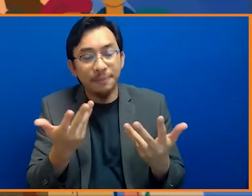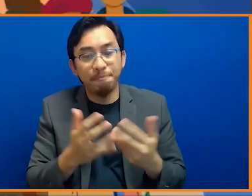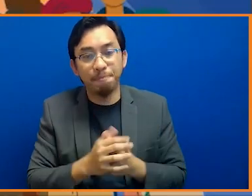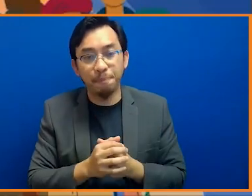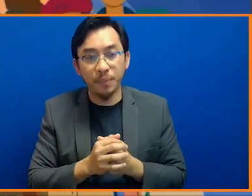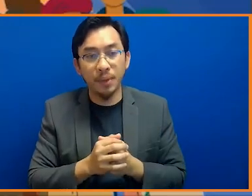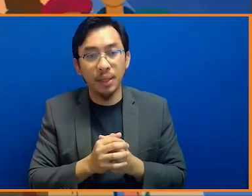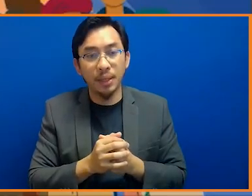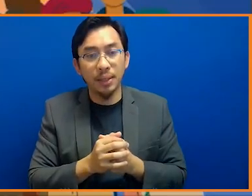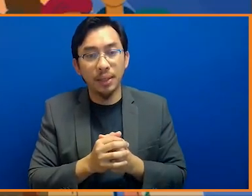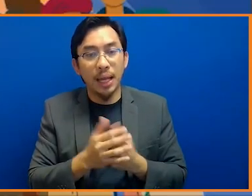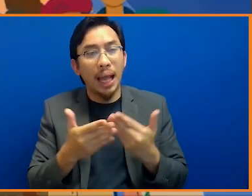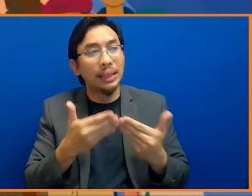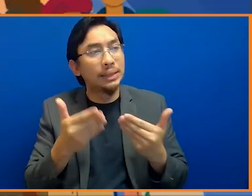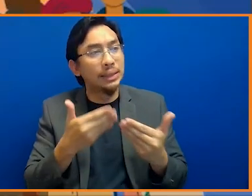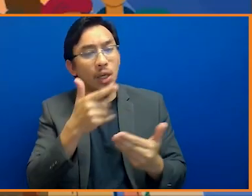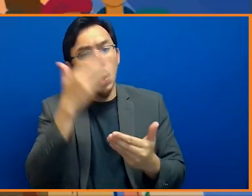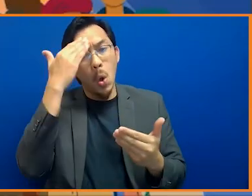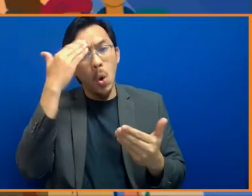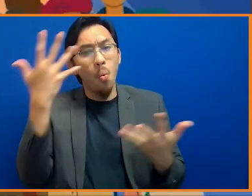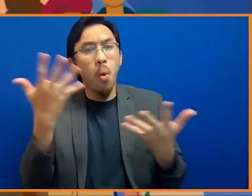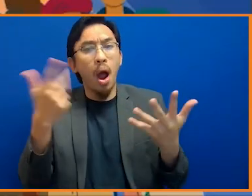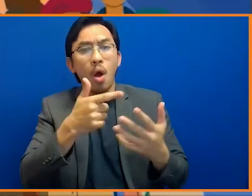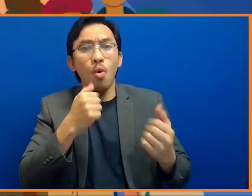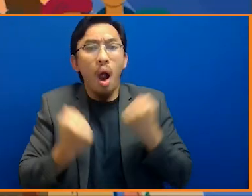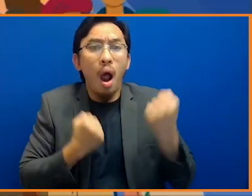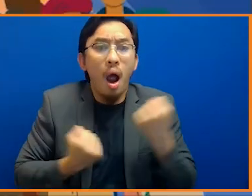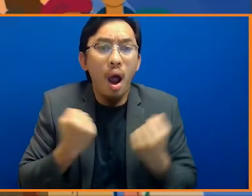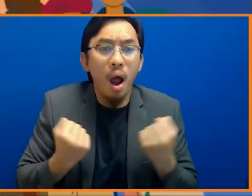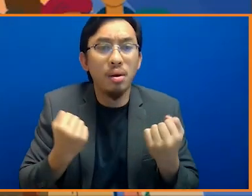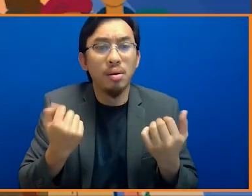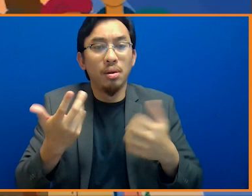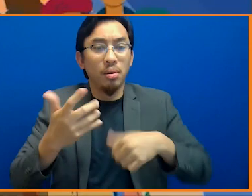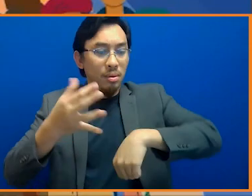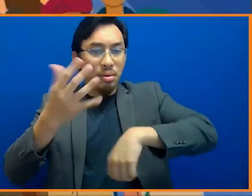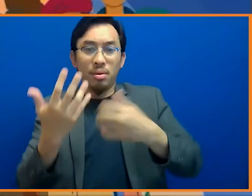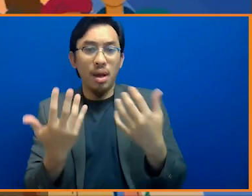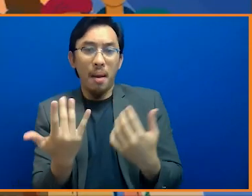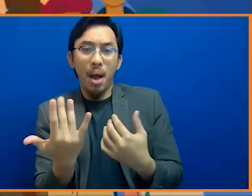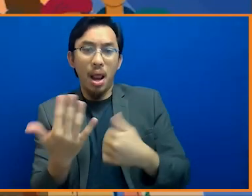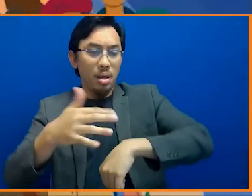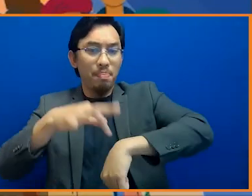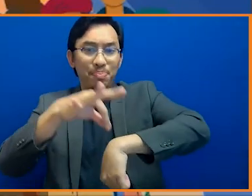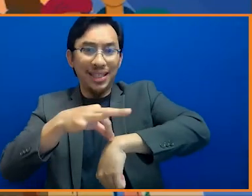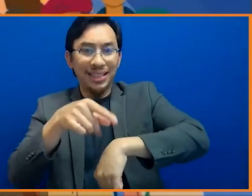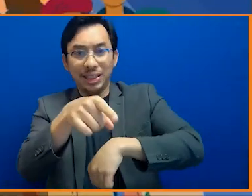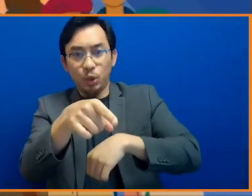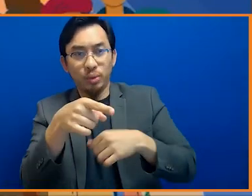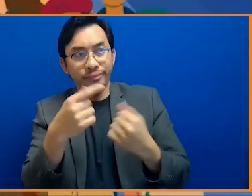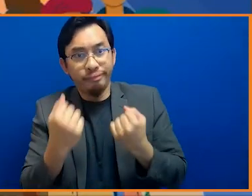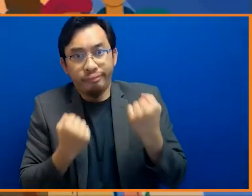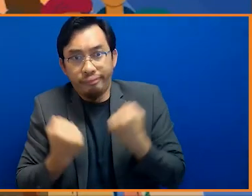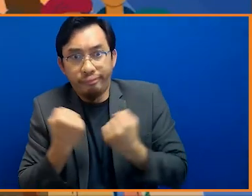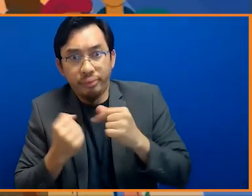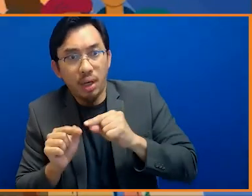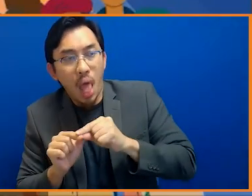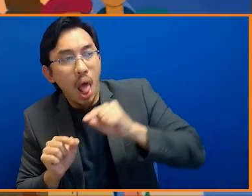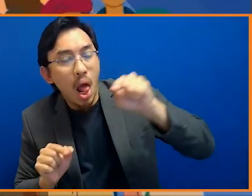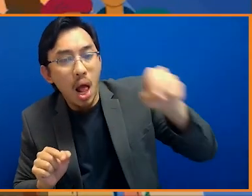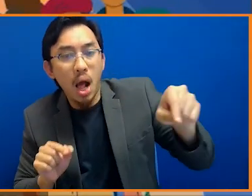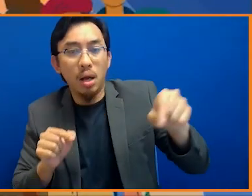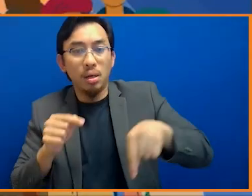identify where you need to run or when you need to evacuate and how many minutes that will take you to get to reach that